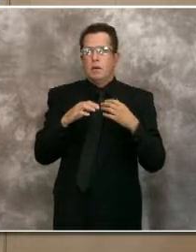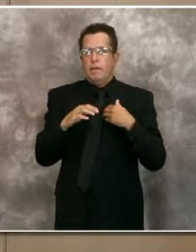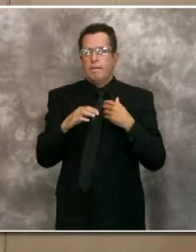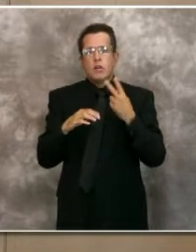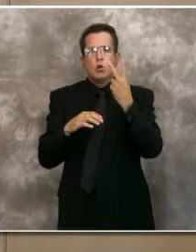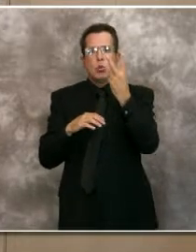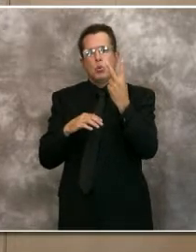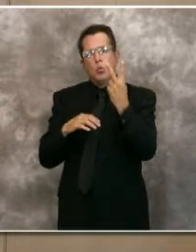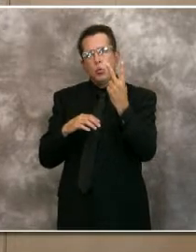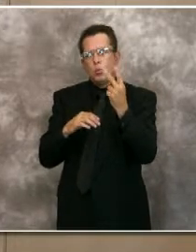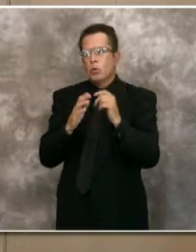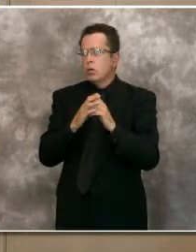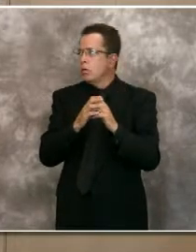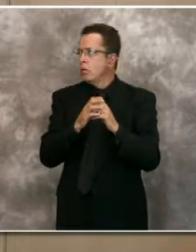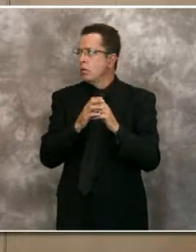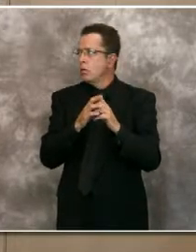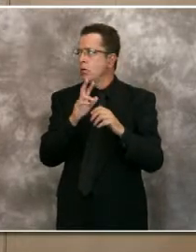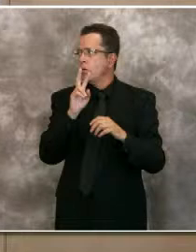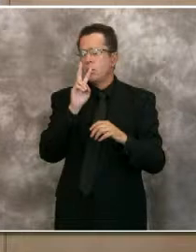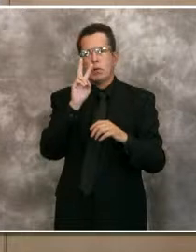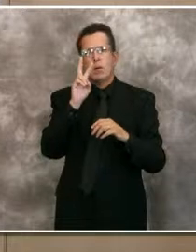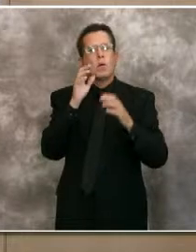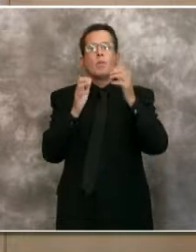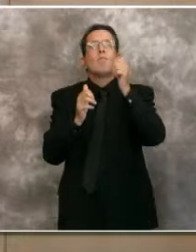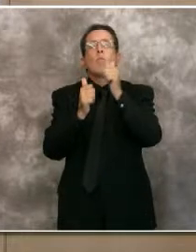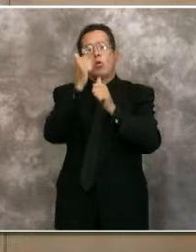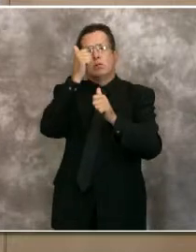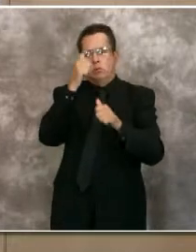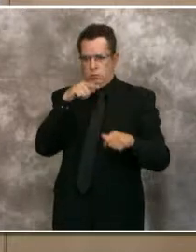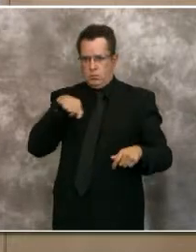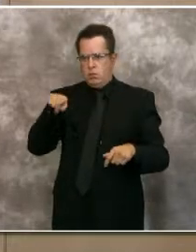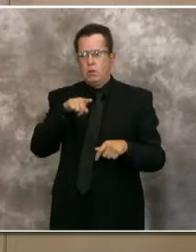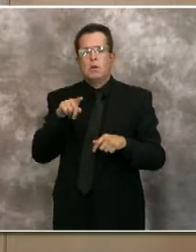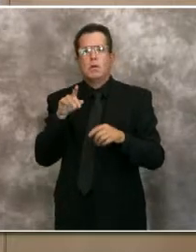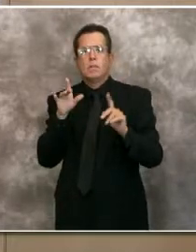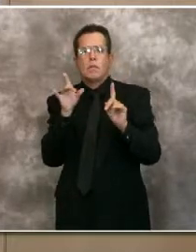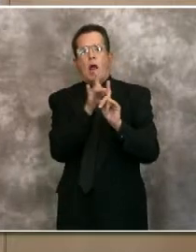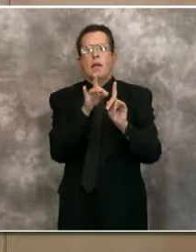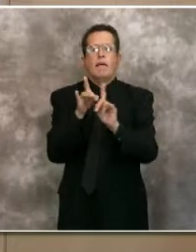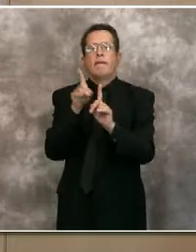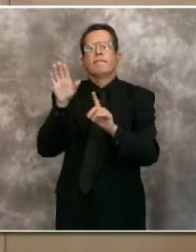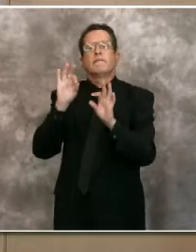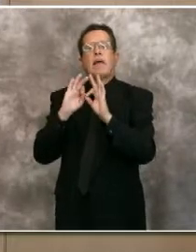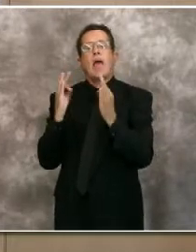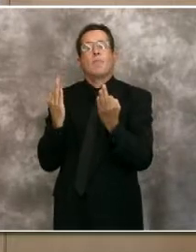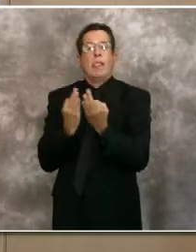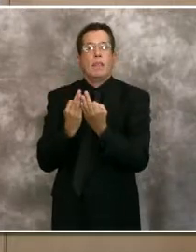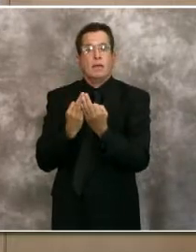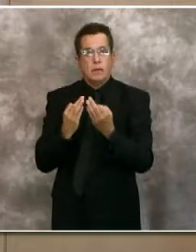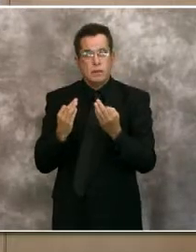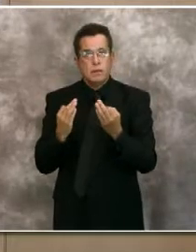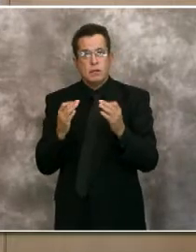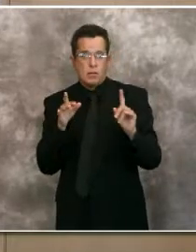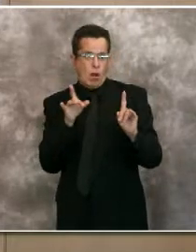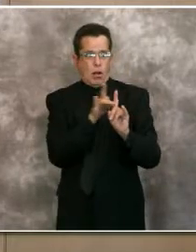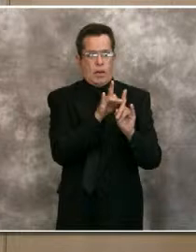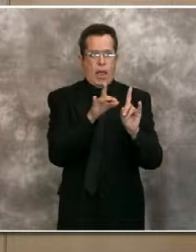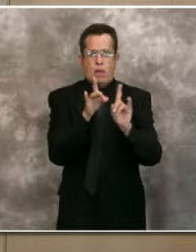contacts are family relatives. But as things open up, it could be